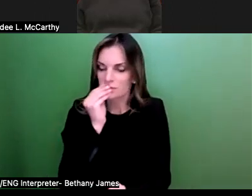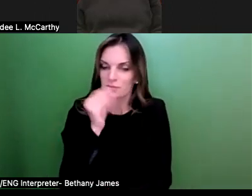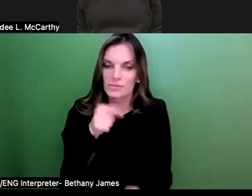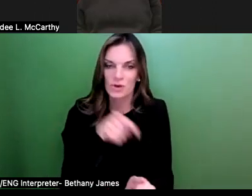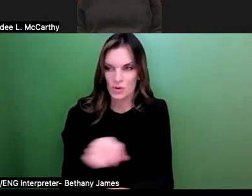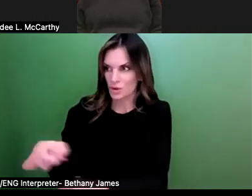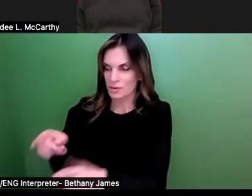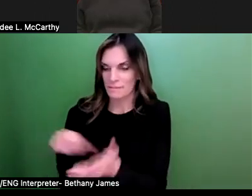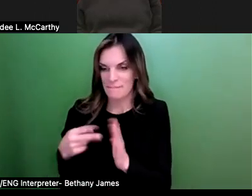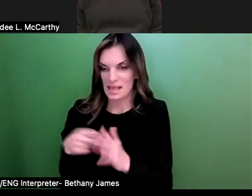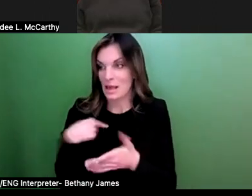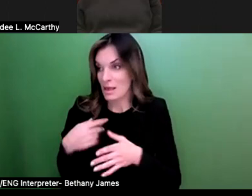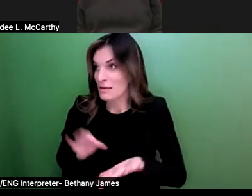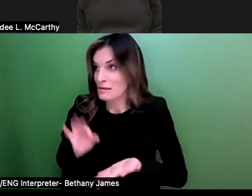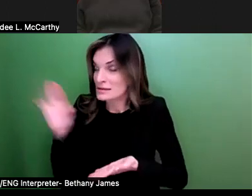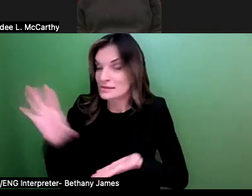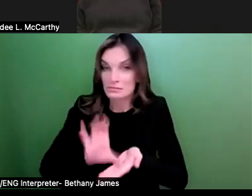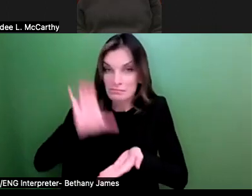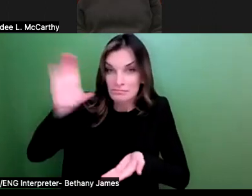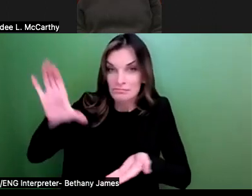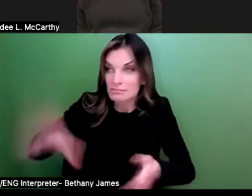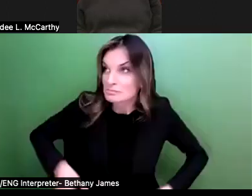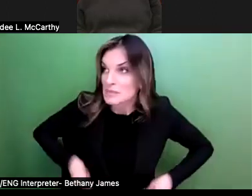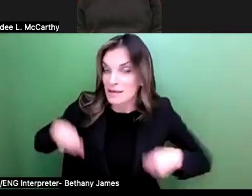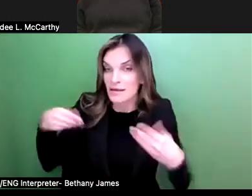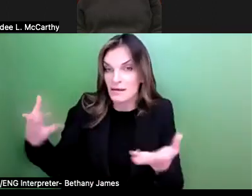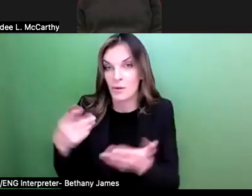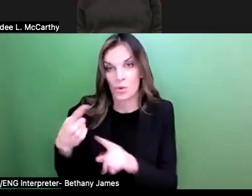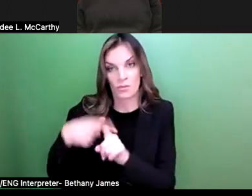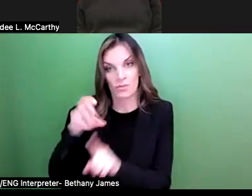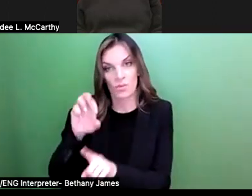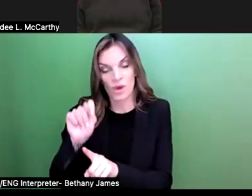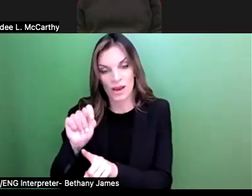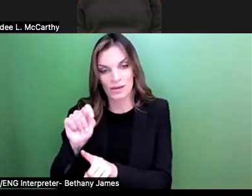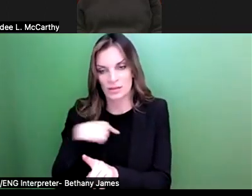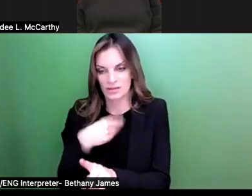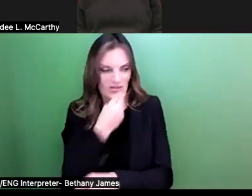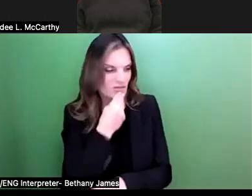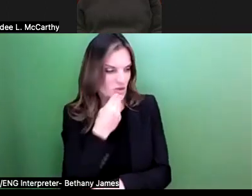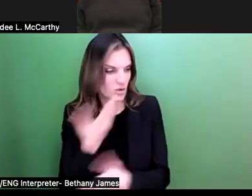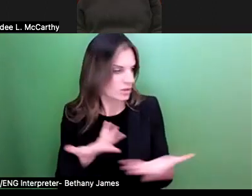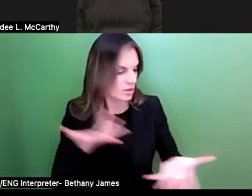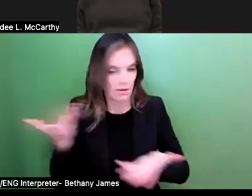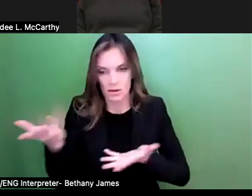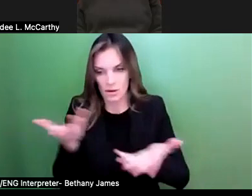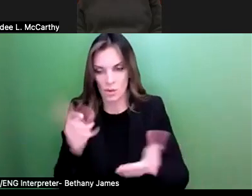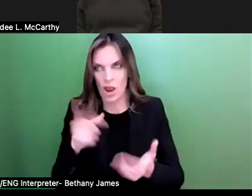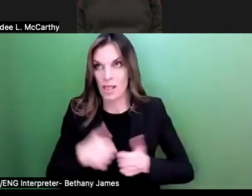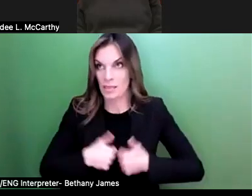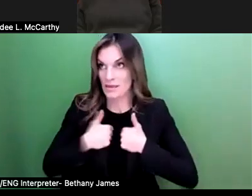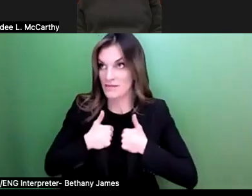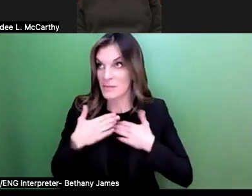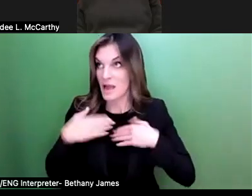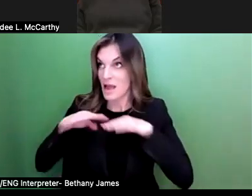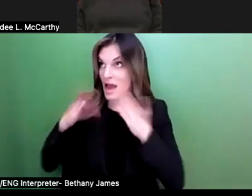percentage of their income to pay their rent. What are you going to choose? Something to eat or having a roof over your